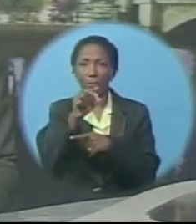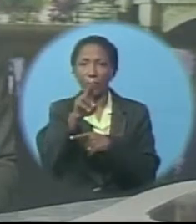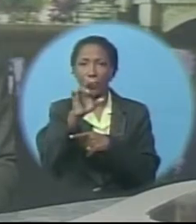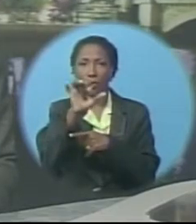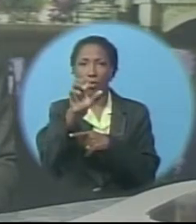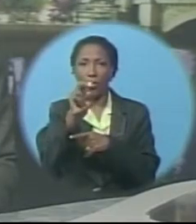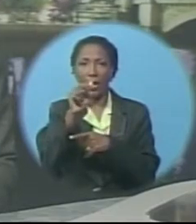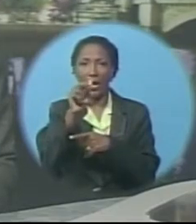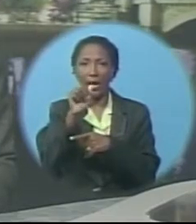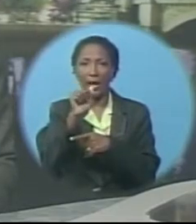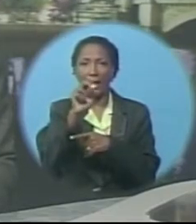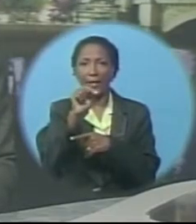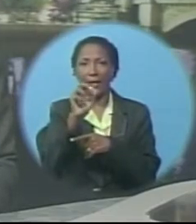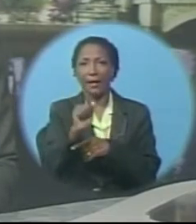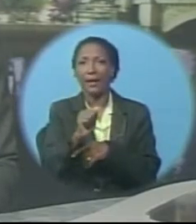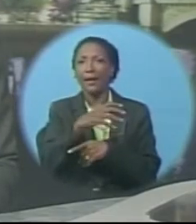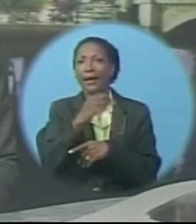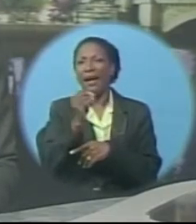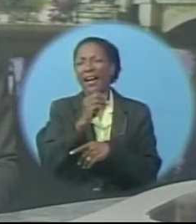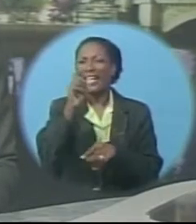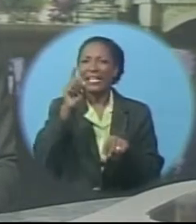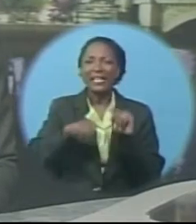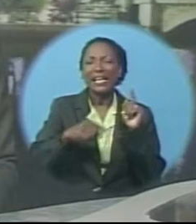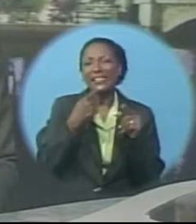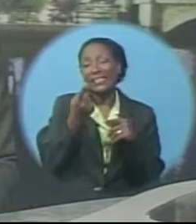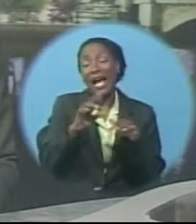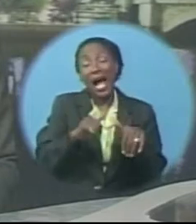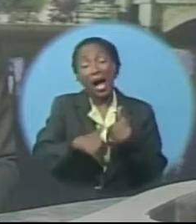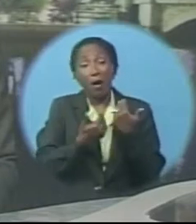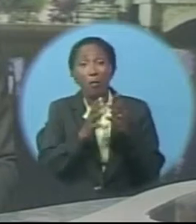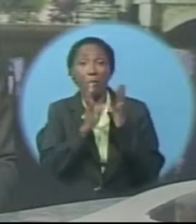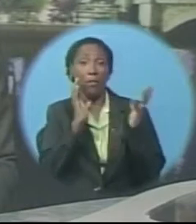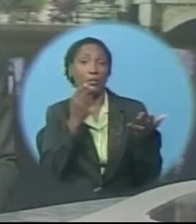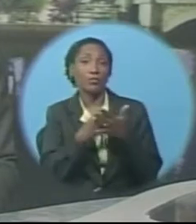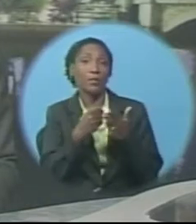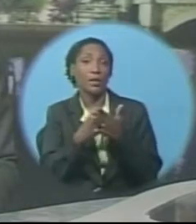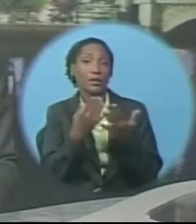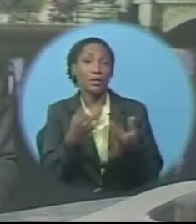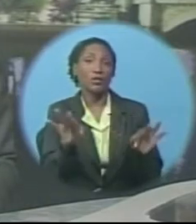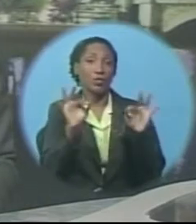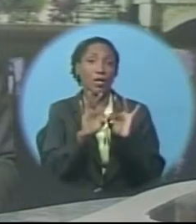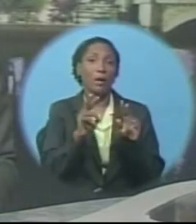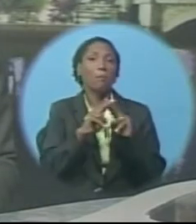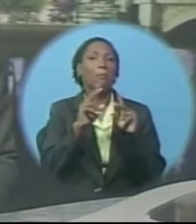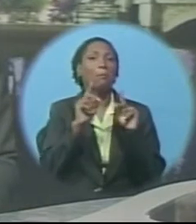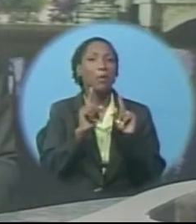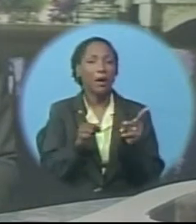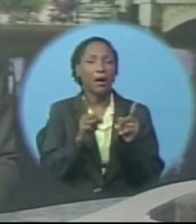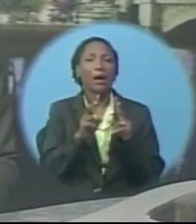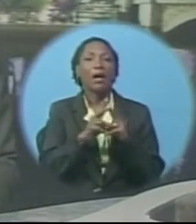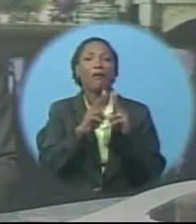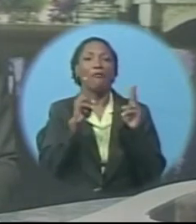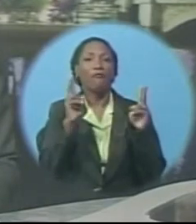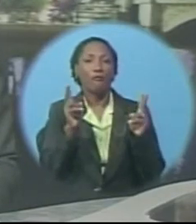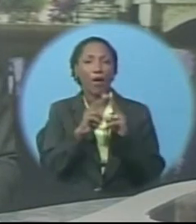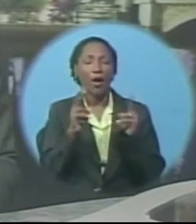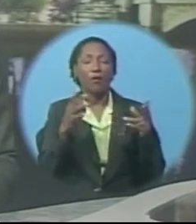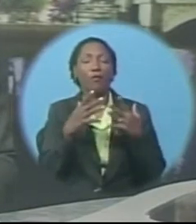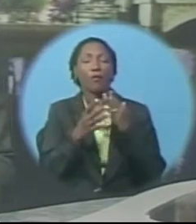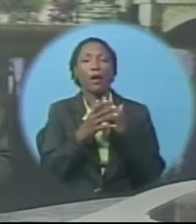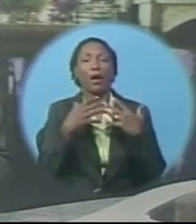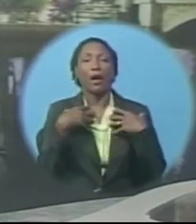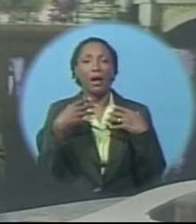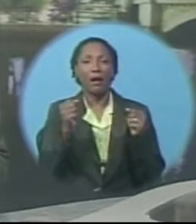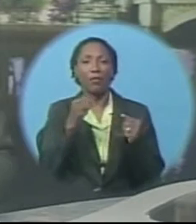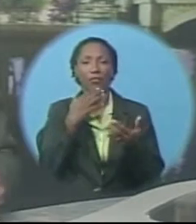estimate for the amount of gas in the find, but said the reservoir has a very healthy gas-to-oil ratio that should aid in oil production.